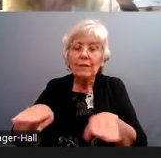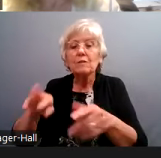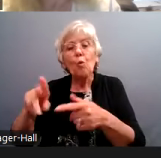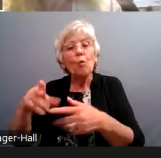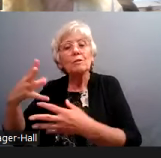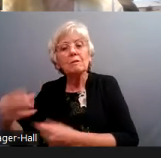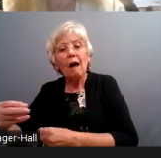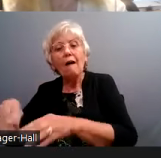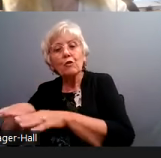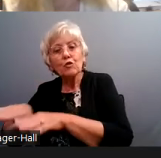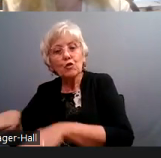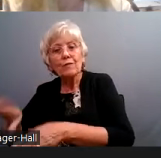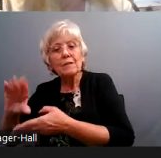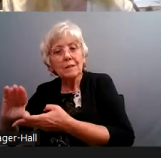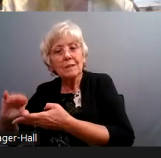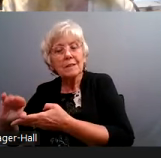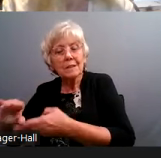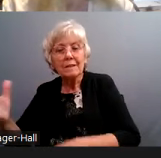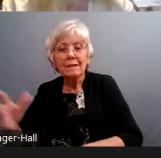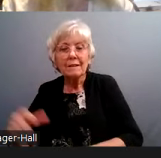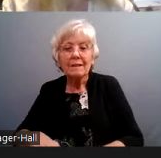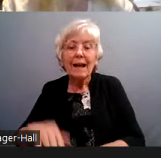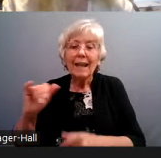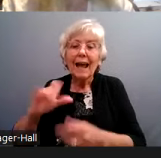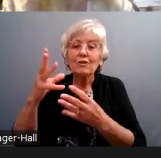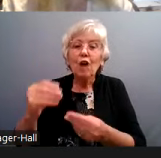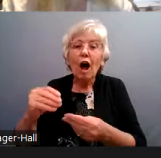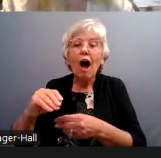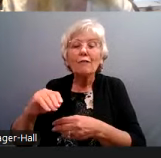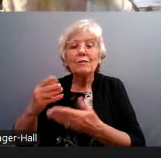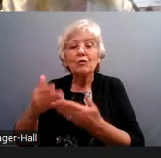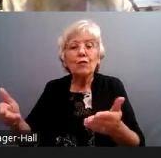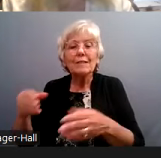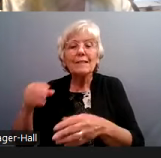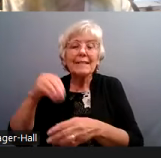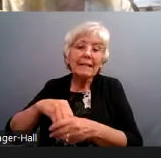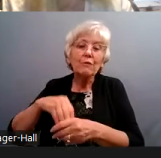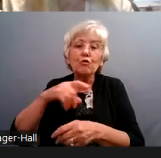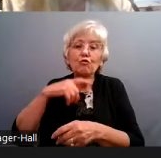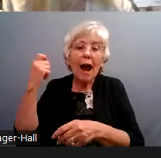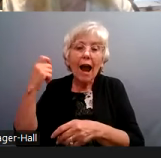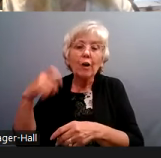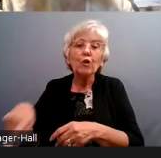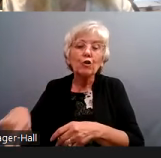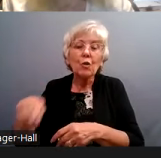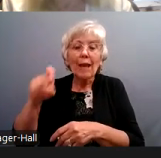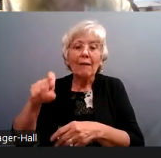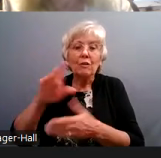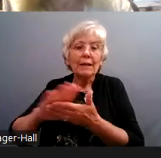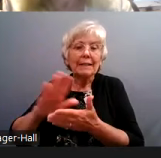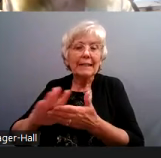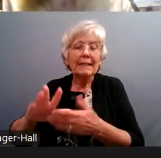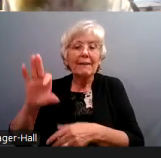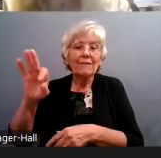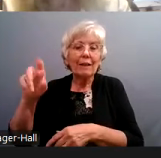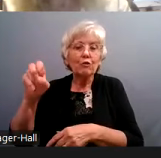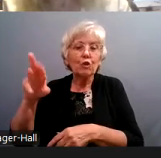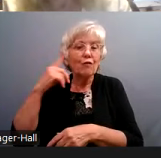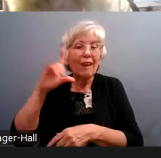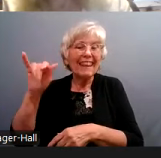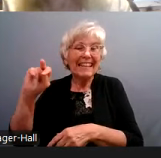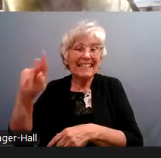surfaces. Like soft surfaces, like the stuff in the dryer. We need to be cleaning the lint filter after every use. Don't